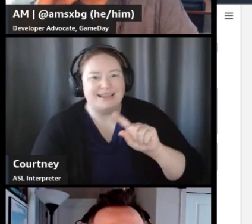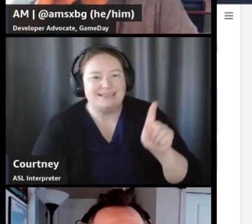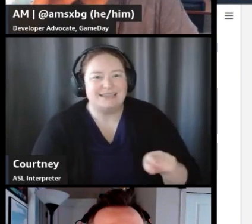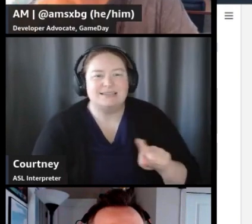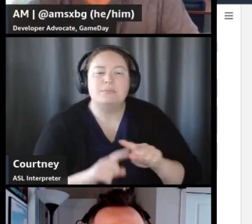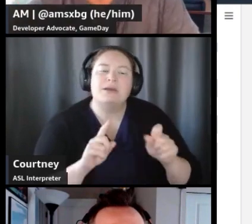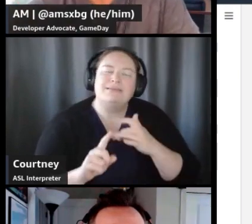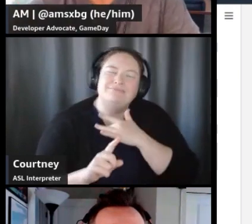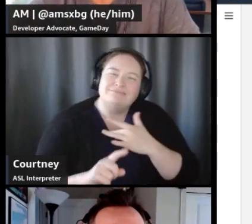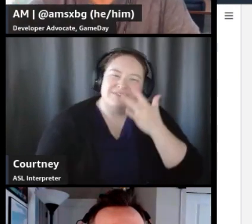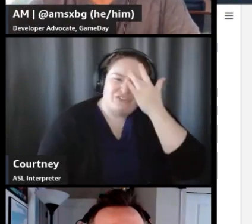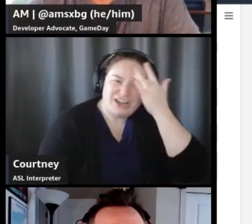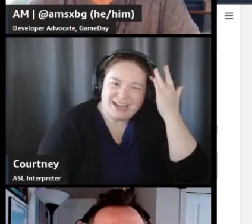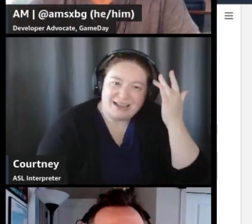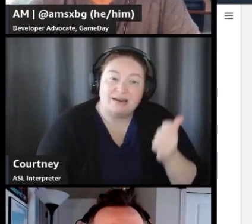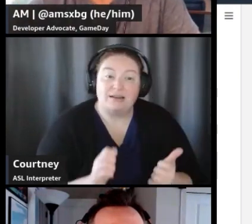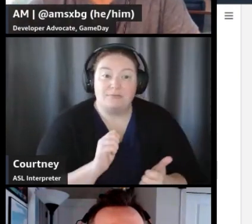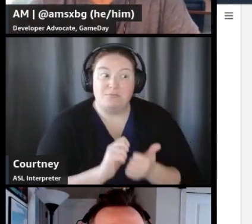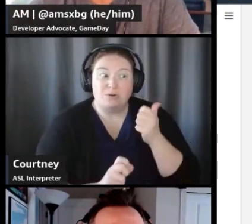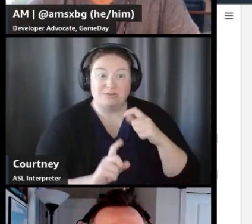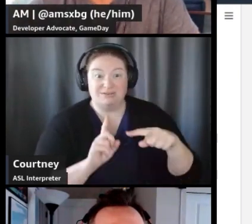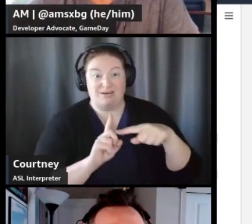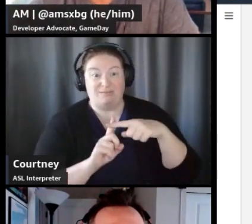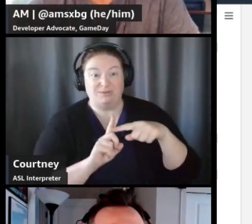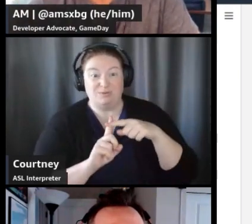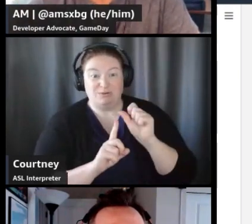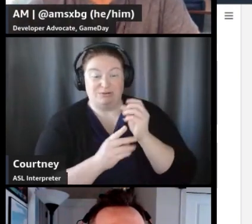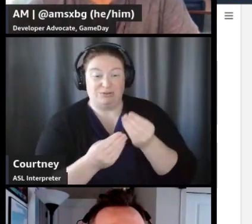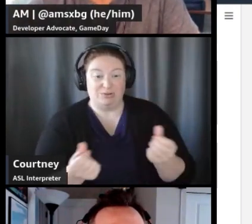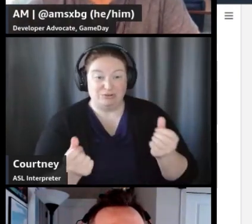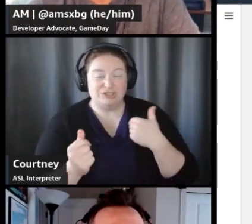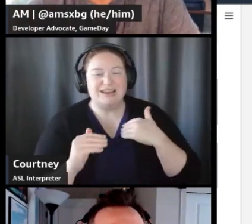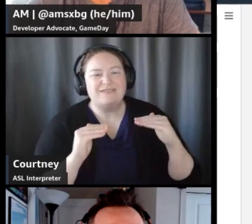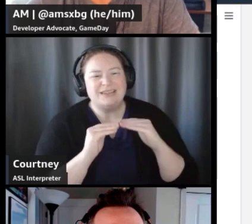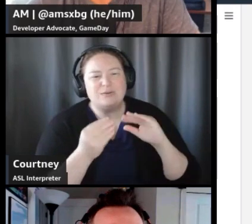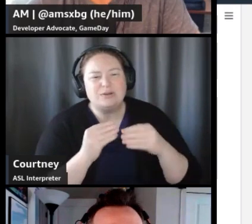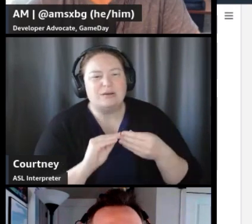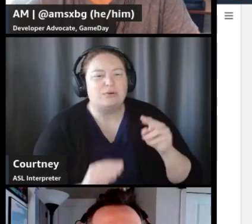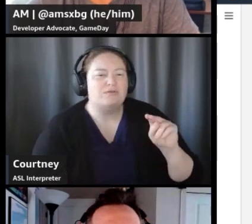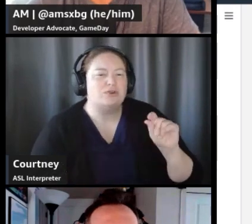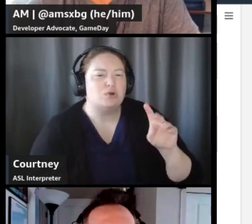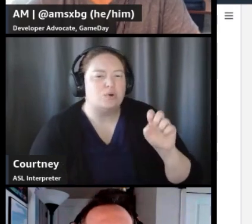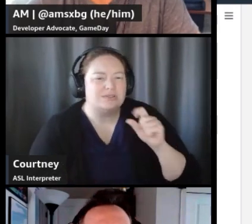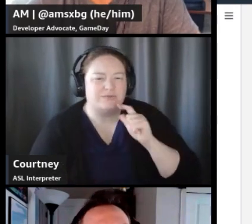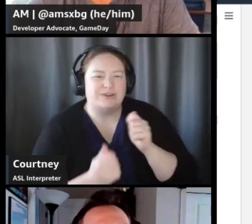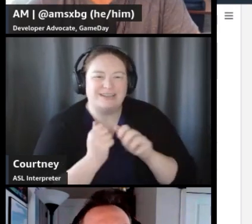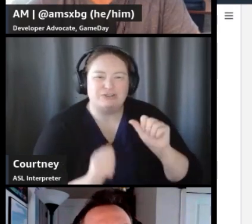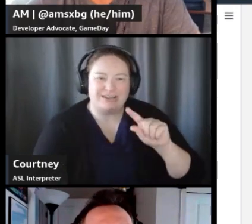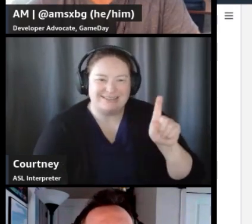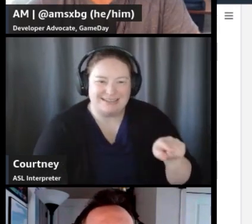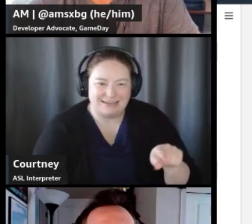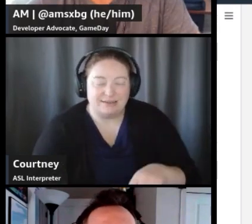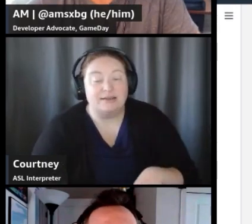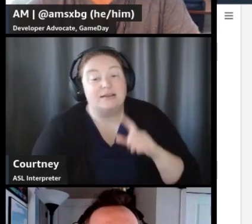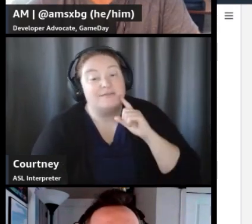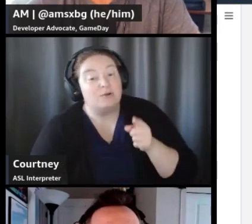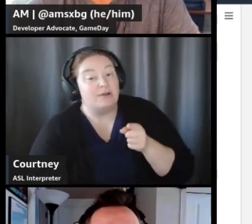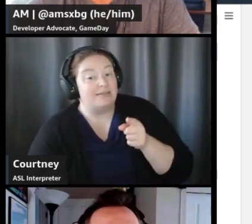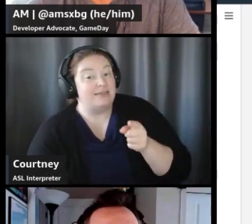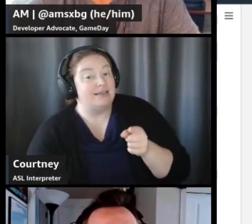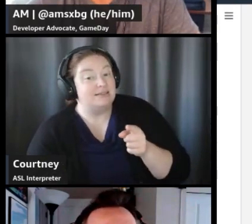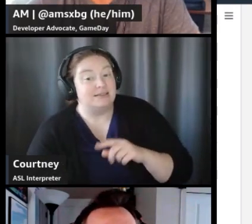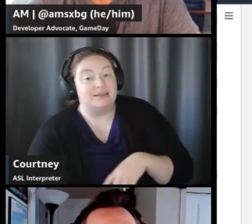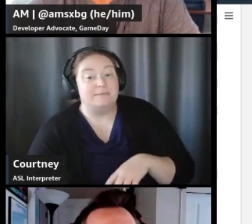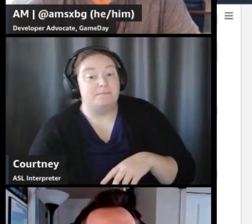forget that the most optimal solution would be to have equal number of nodes in each of the AZs, right? So in this particular case, this